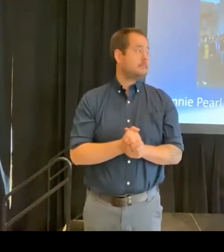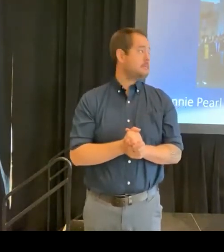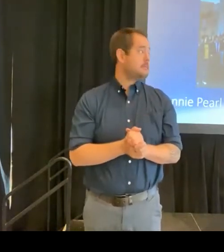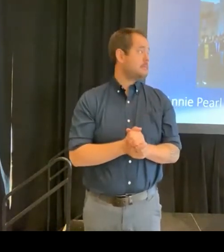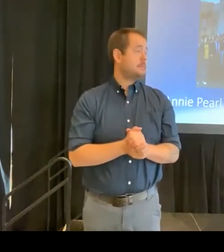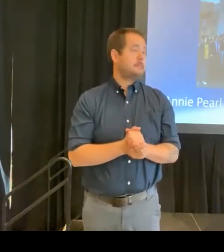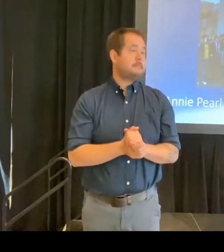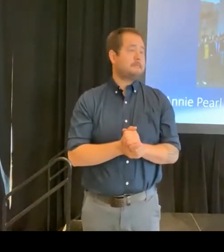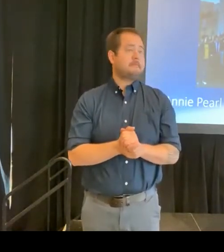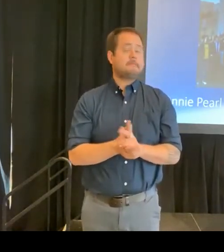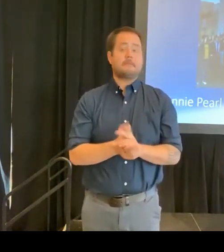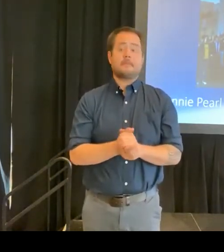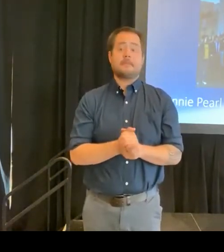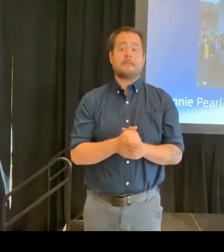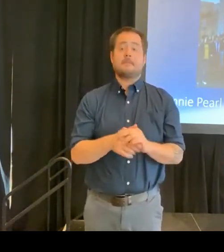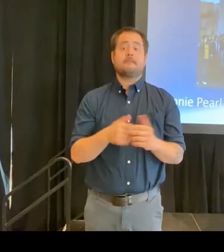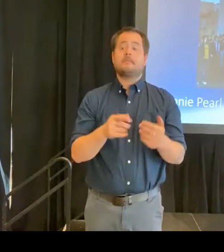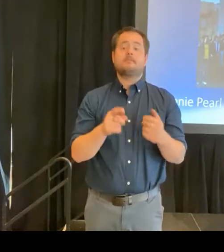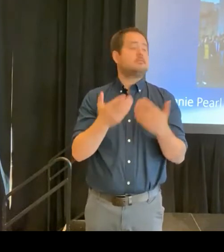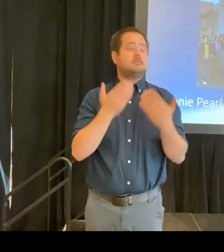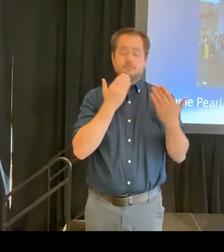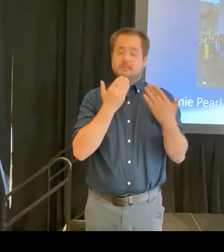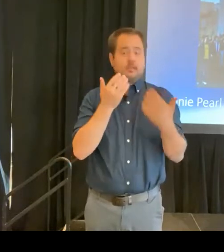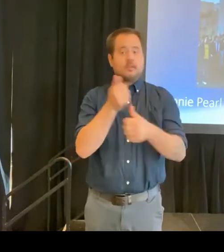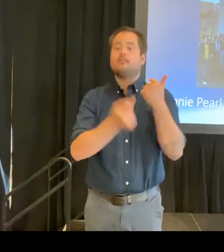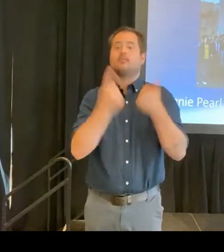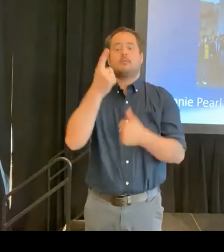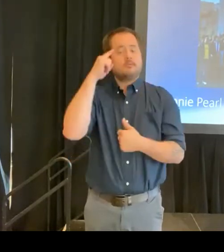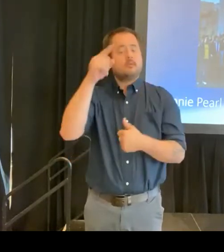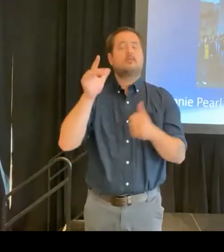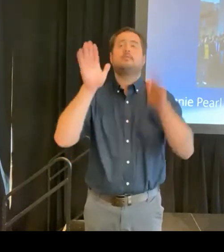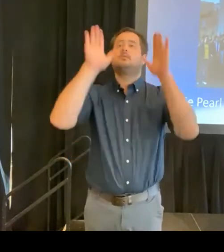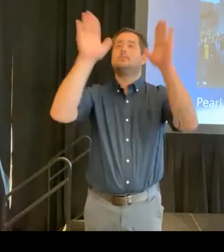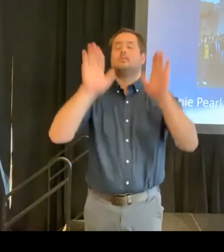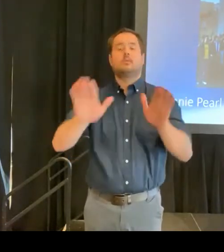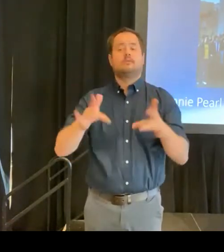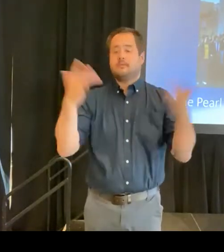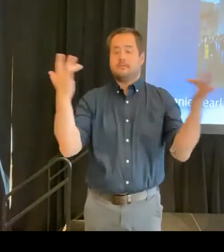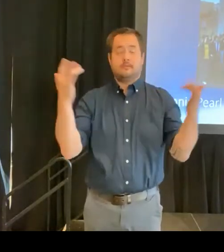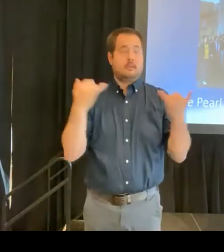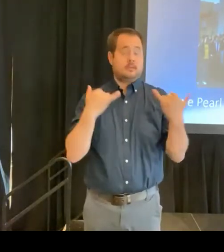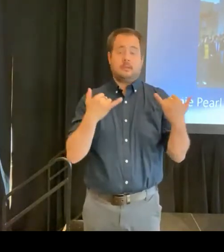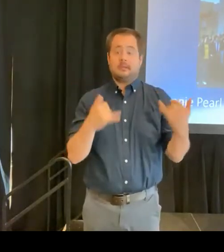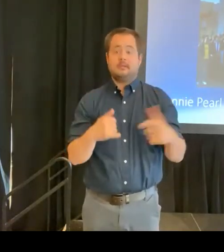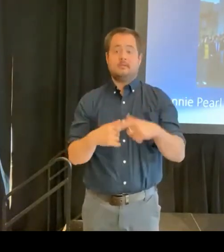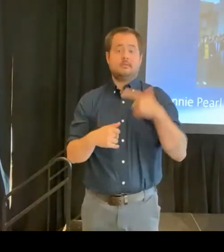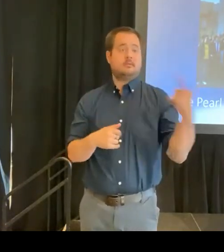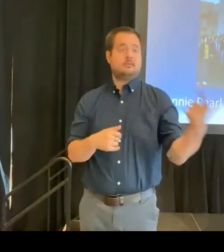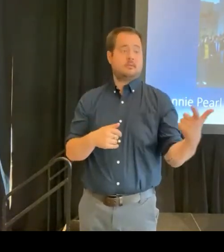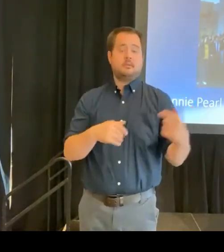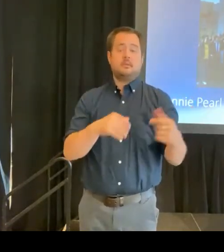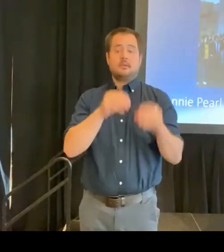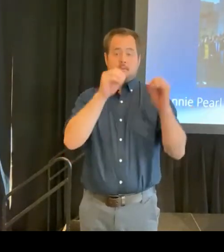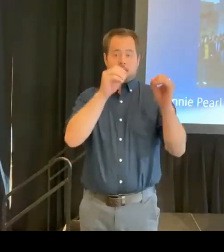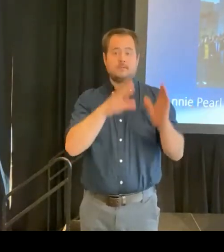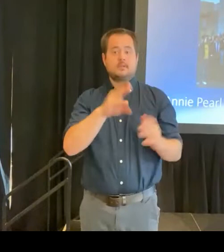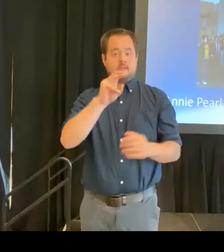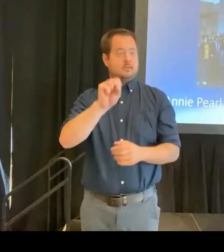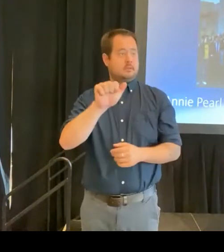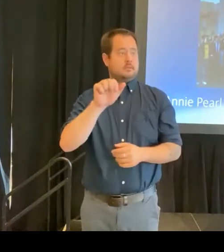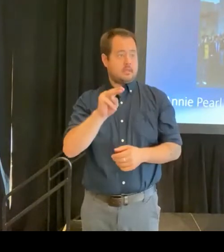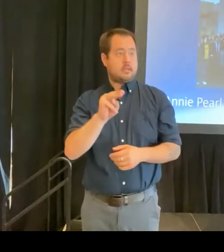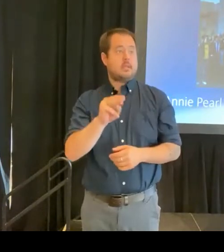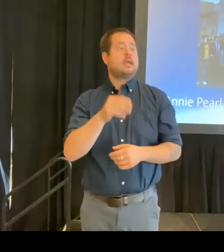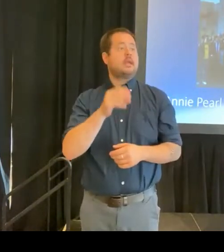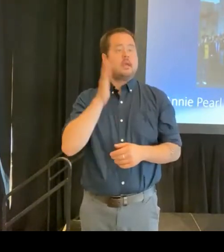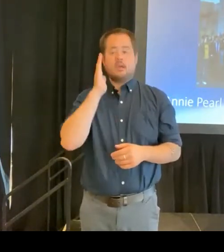anywhere, but for this wonderful event. And of course, we're going to turn it over to Professor Sam to come back and close